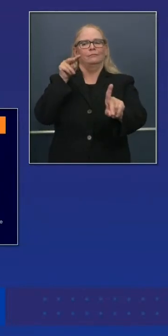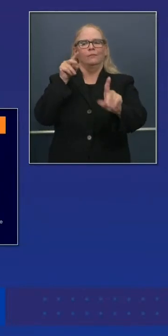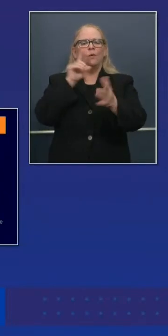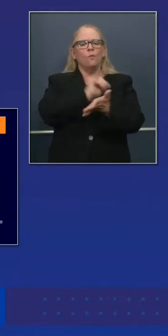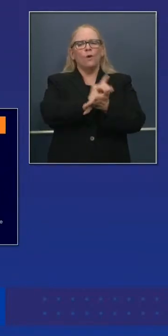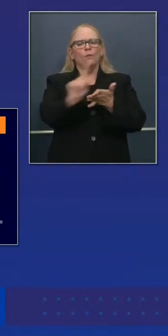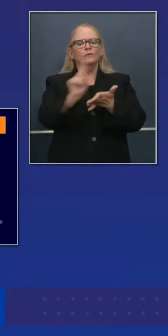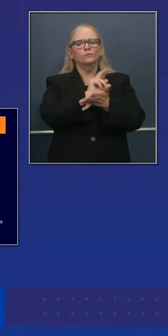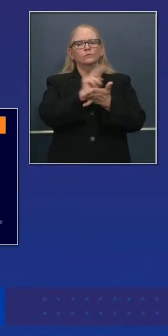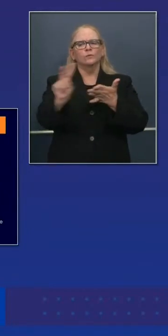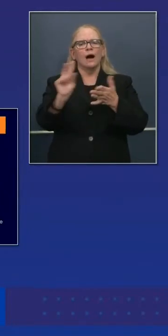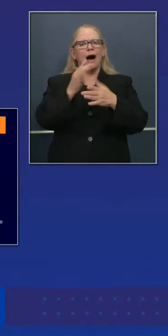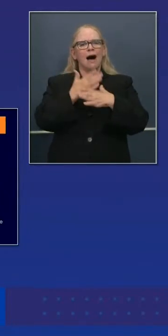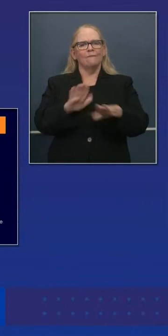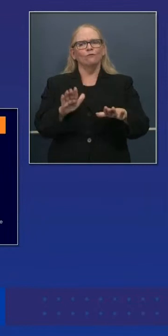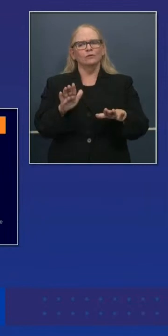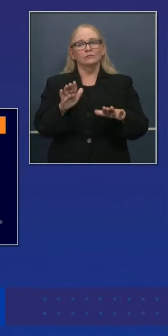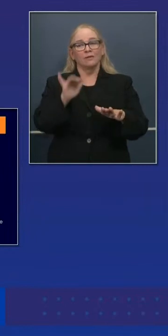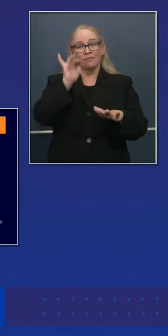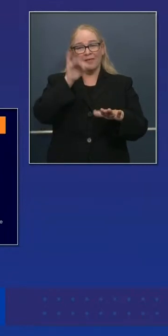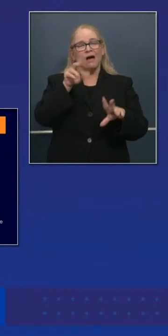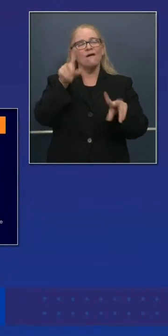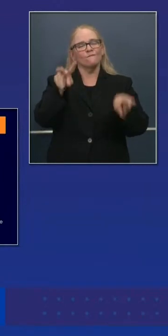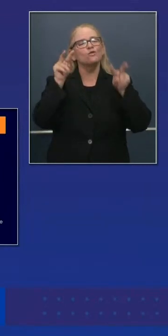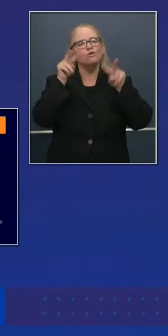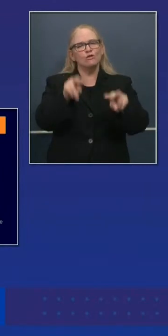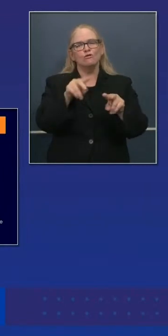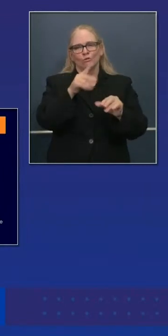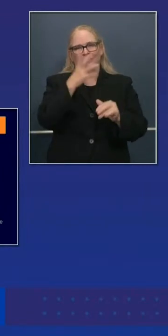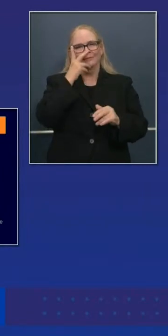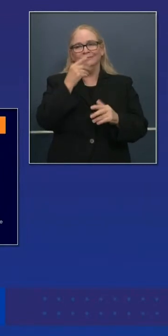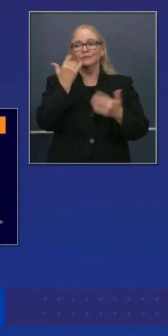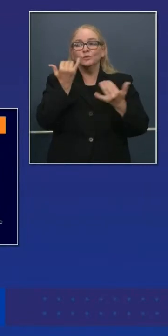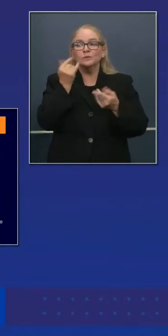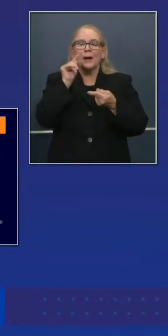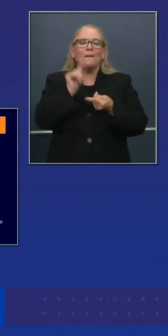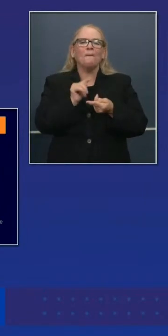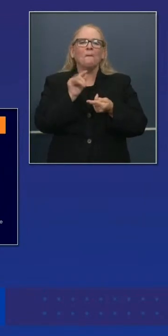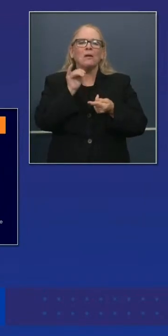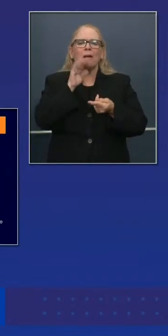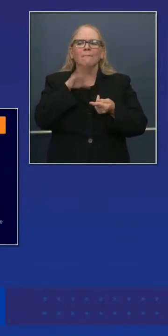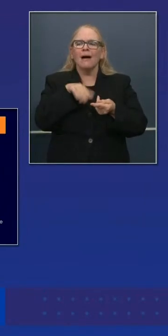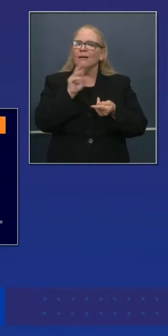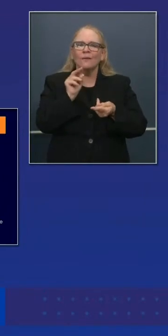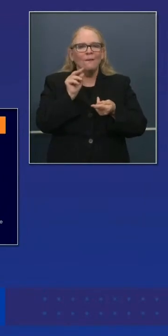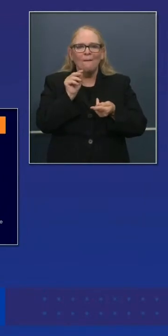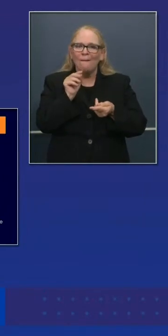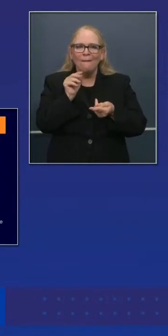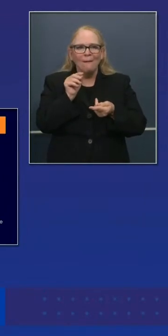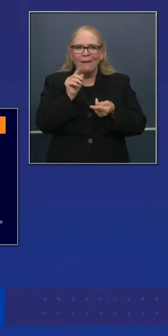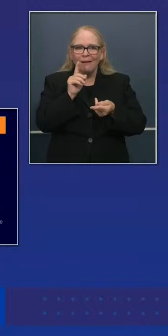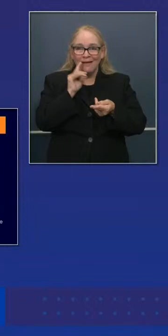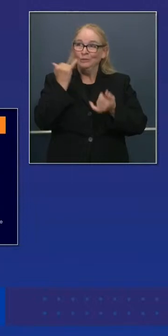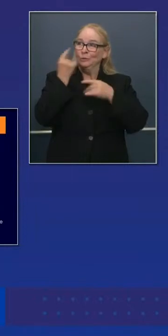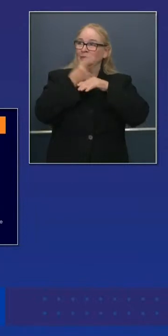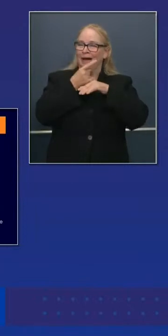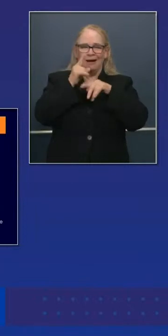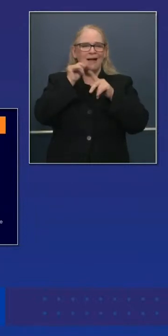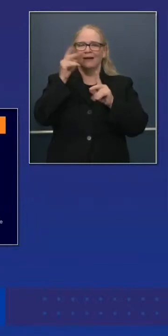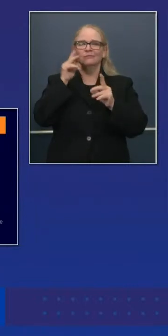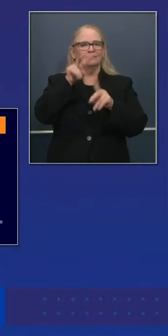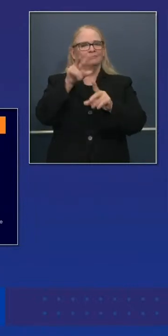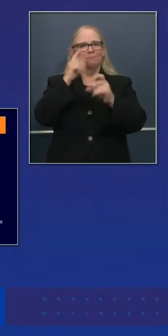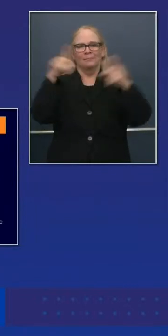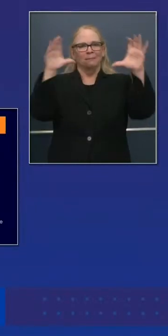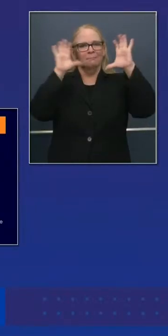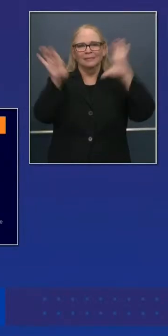And so, again, want to lead with the accurate number 66, but give you a sense that we have seen an